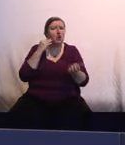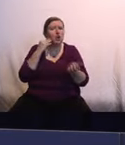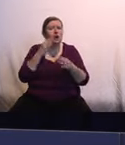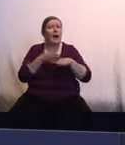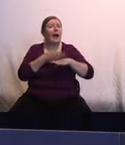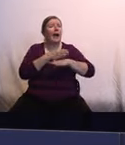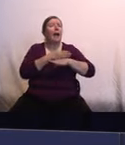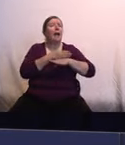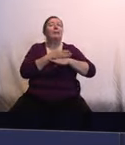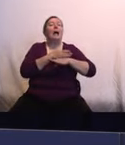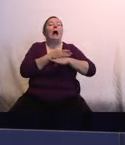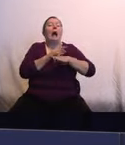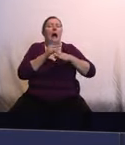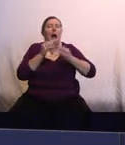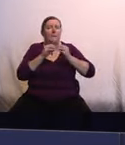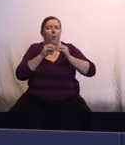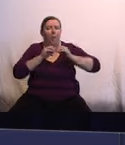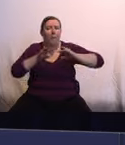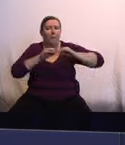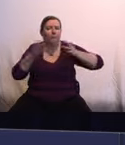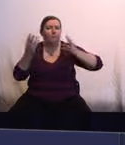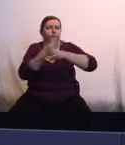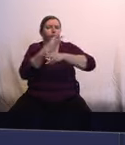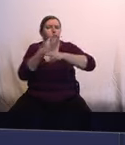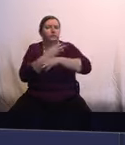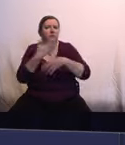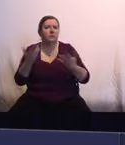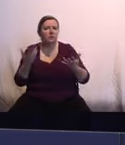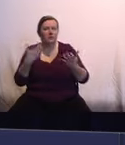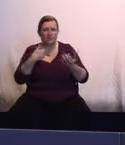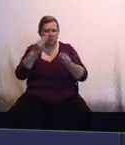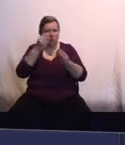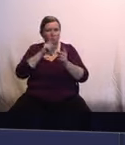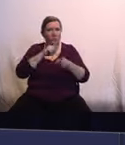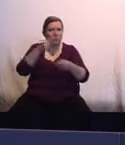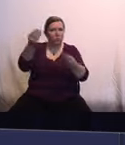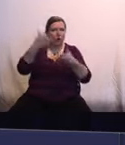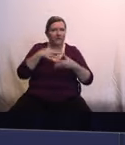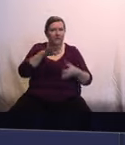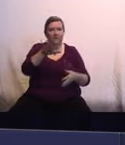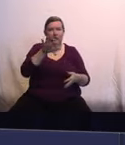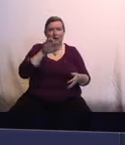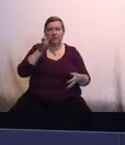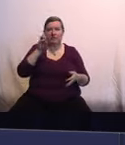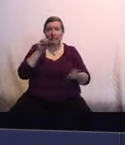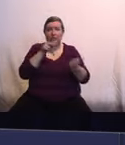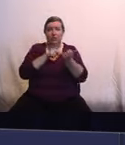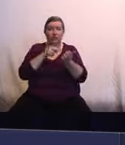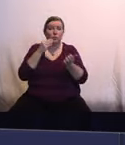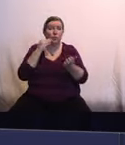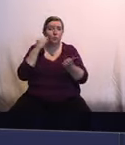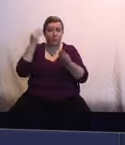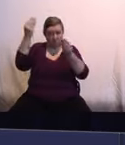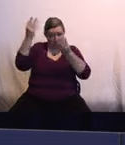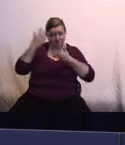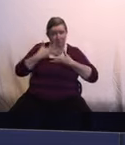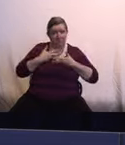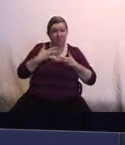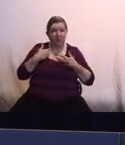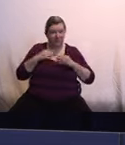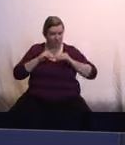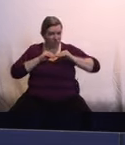560 of our nursing homes reported COVID outbreaks last week, with